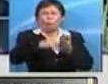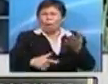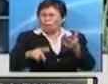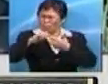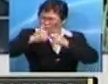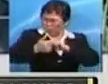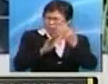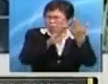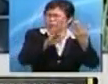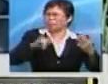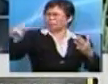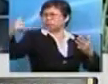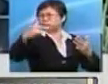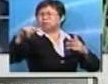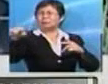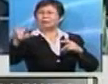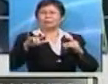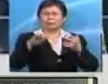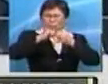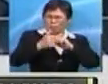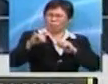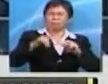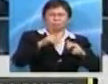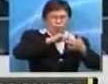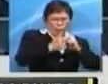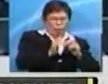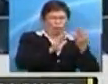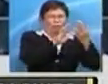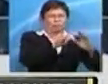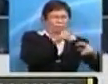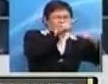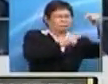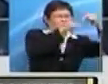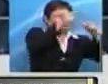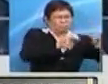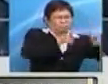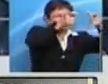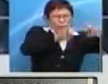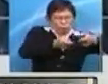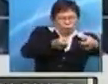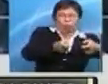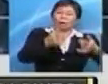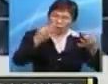What are the problems faced by both the controllers and if there's any. So I